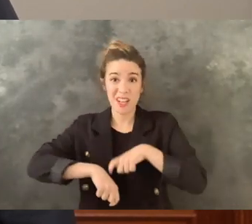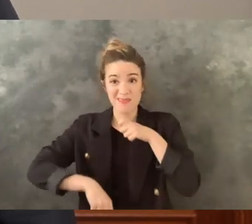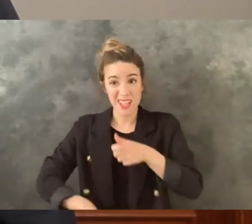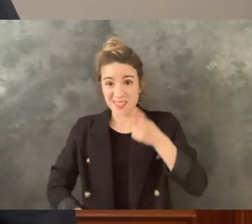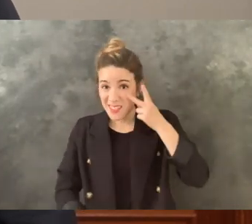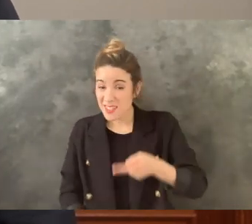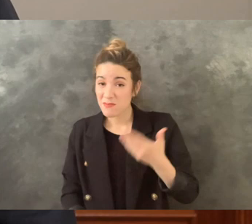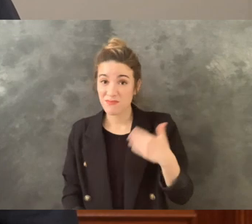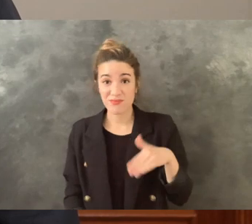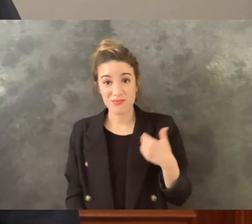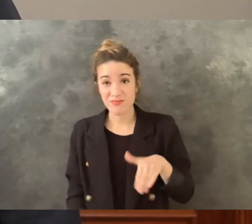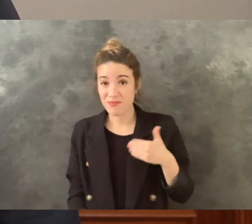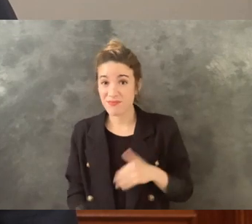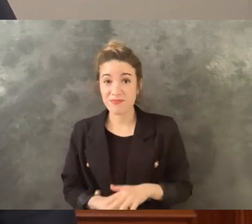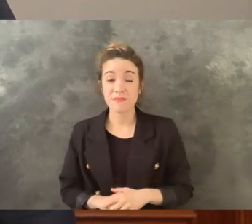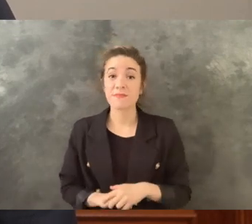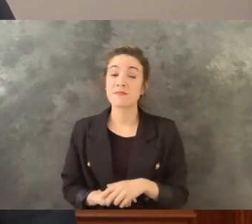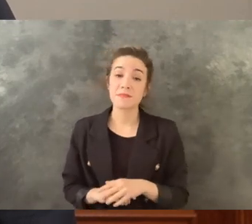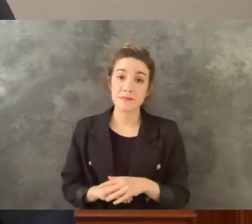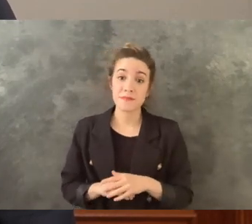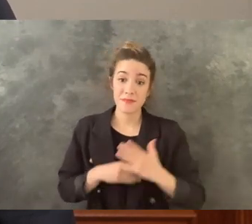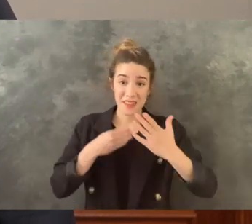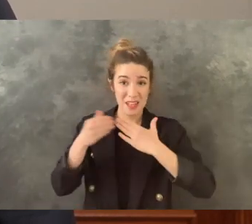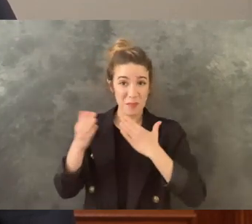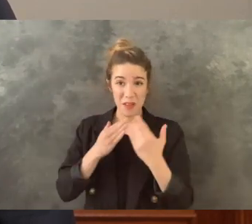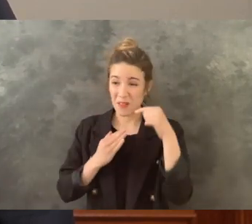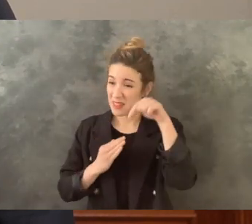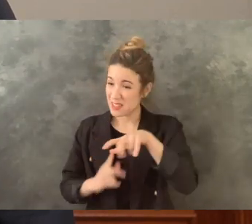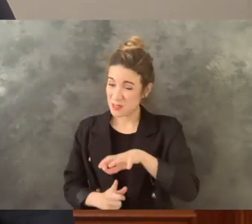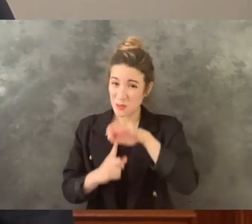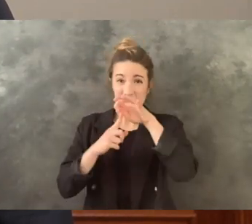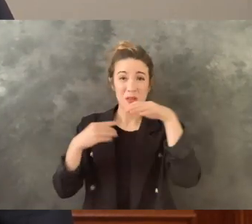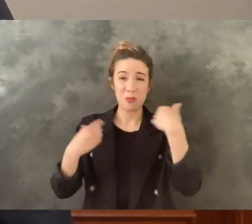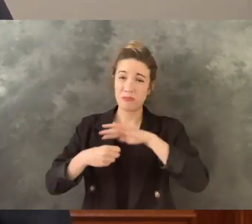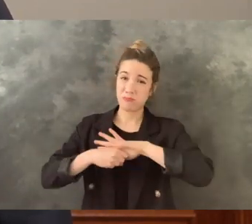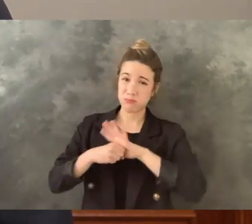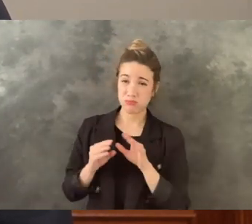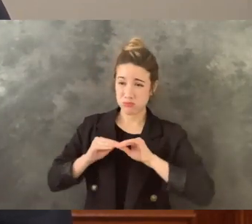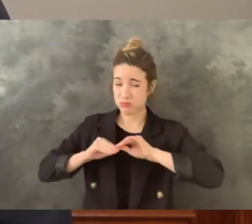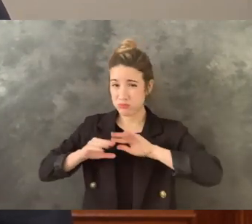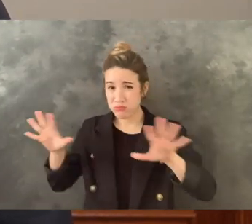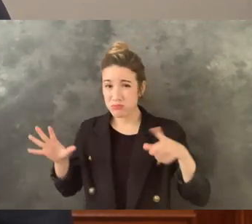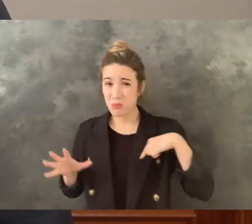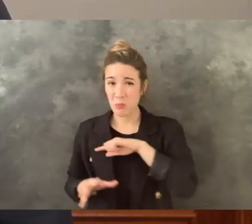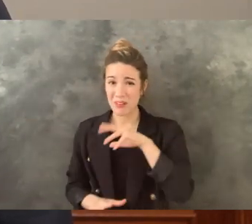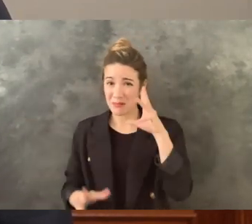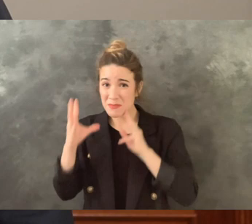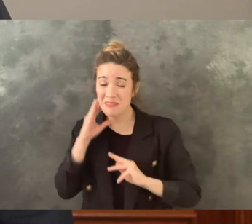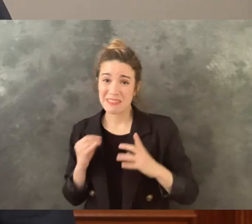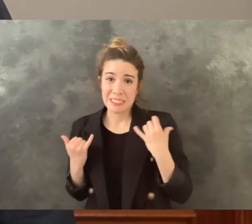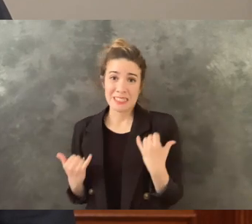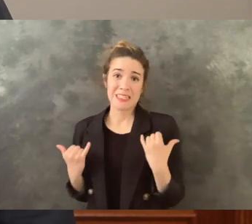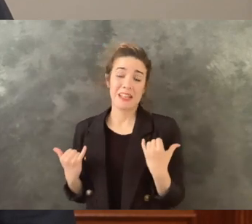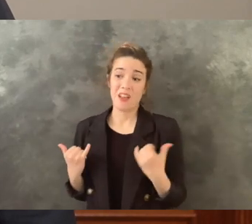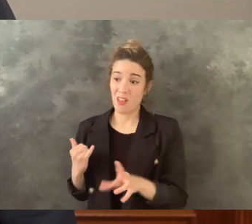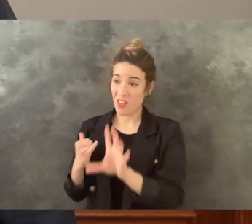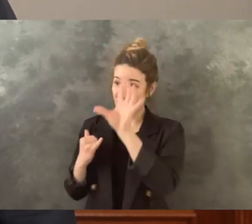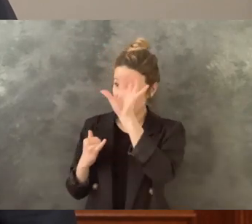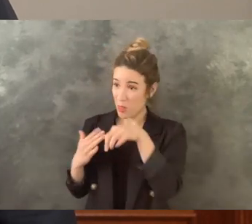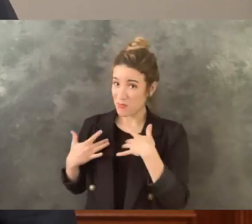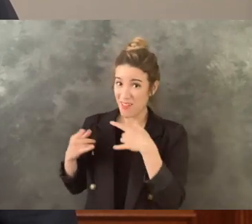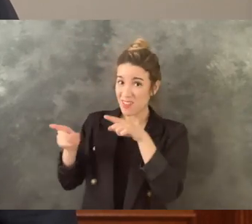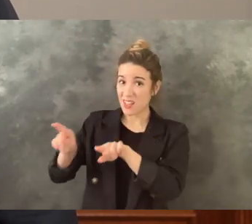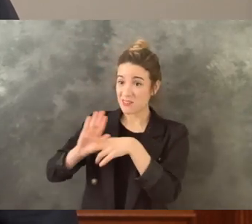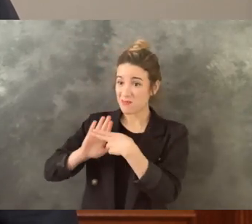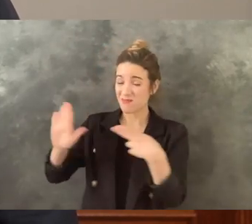first time you have seen many of them in months. Regardless of the highly unusual circumstances that we are living under right now, you